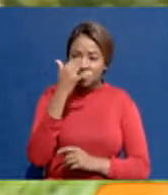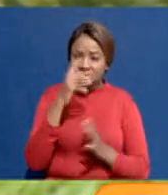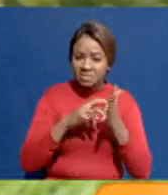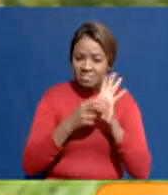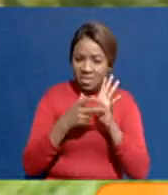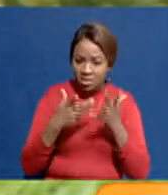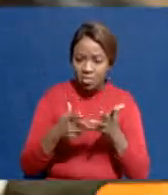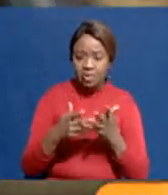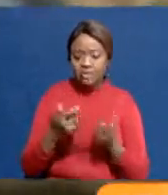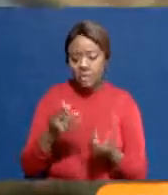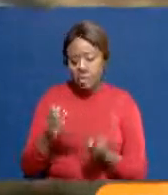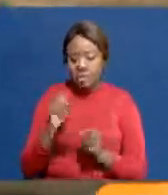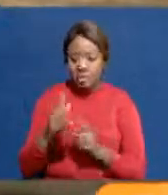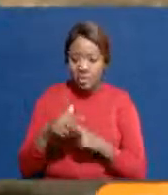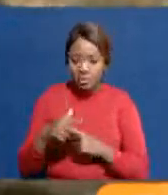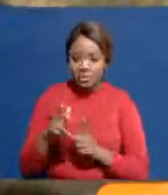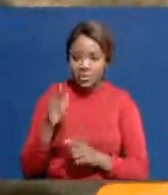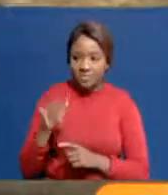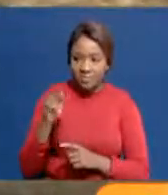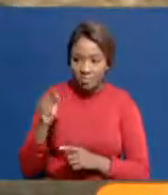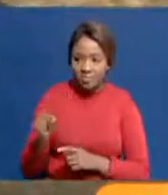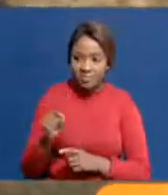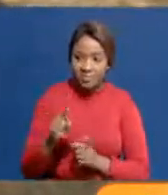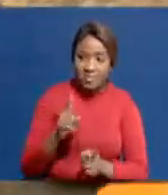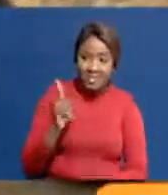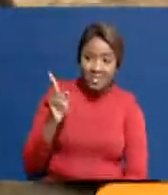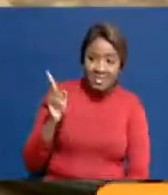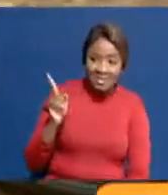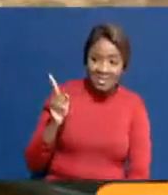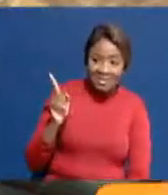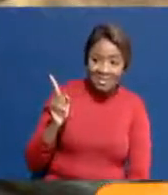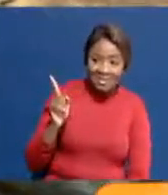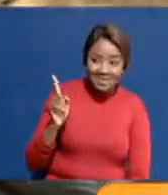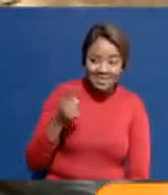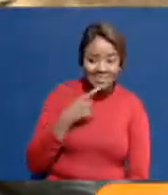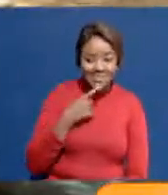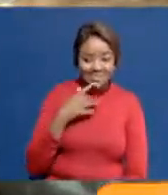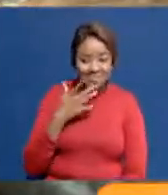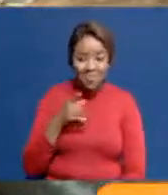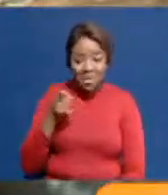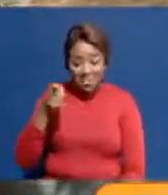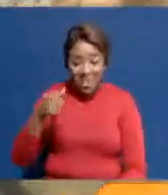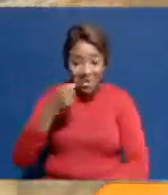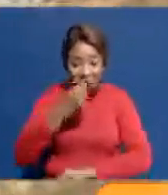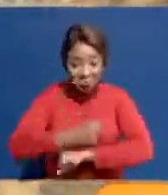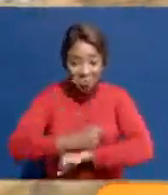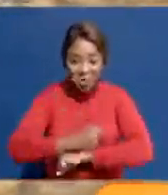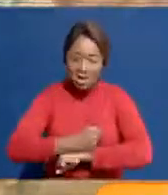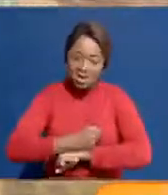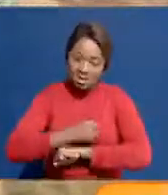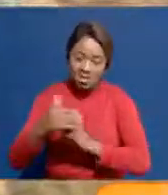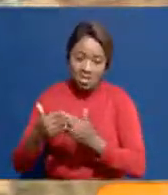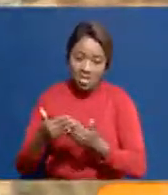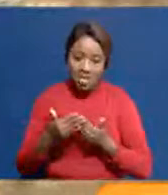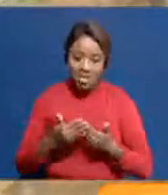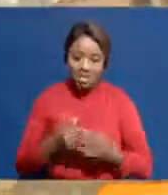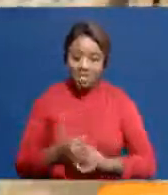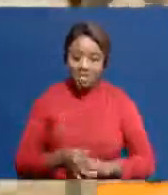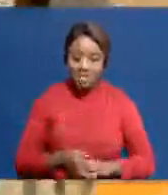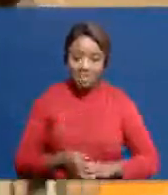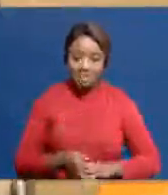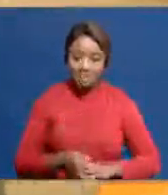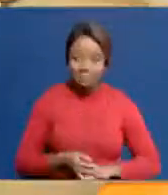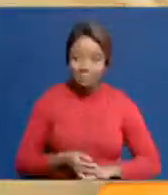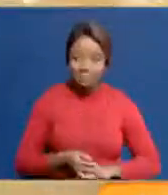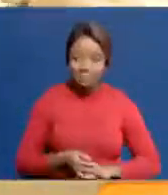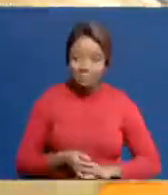started there. Kimani credits his experience there for where he is now. I'm